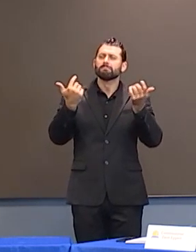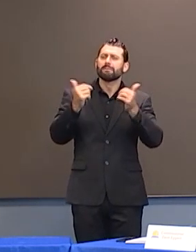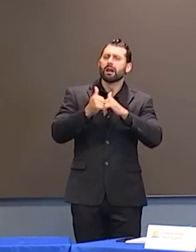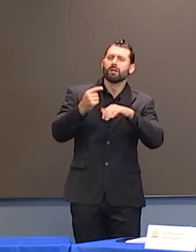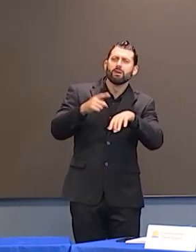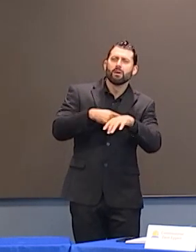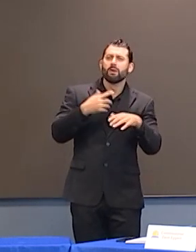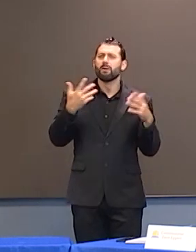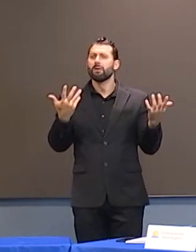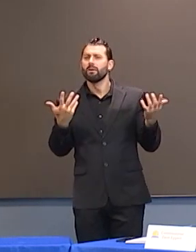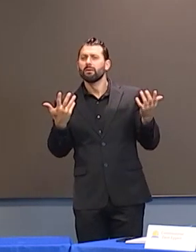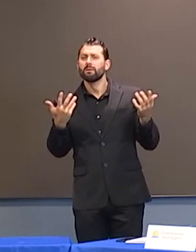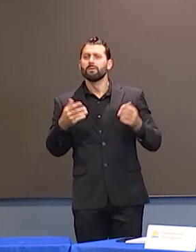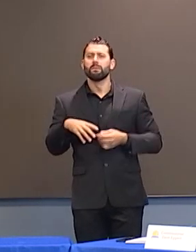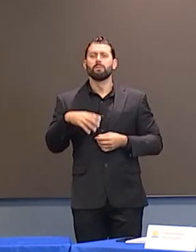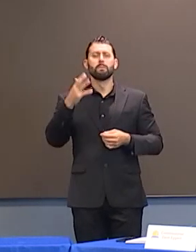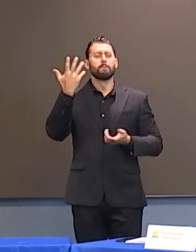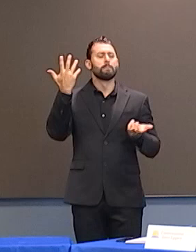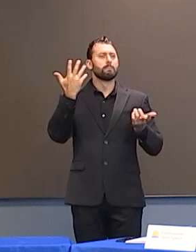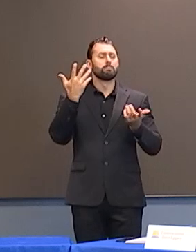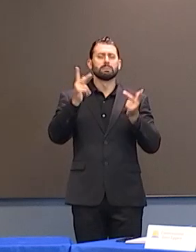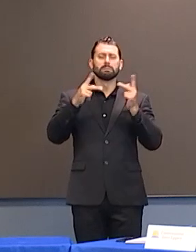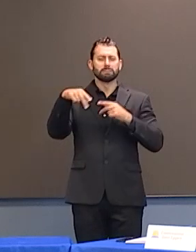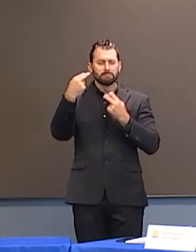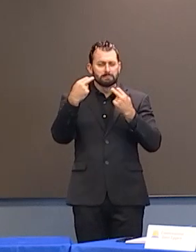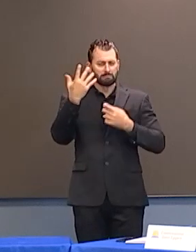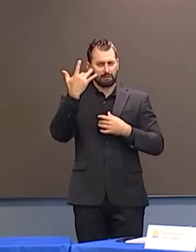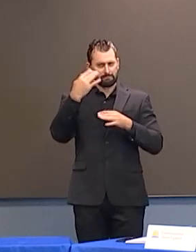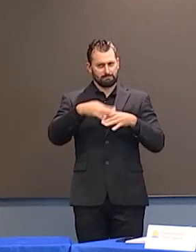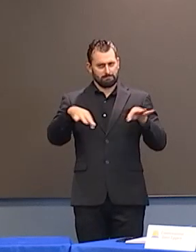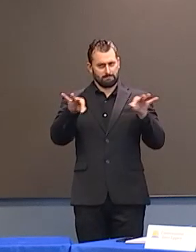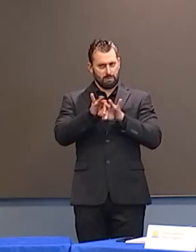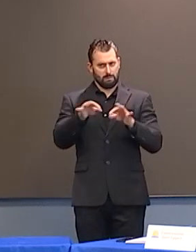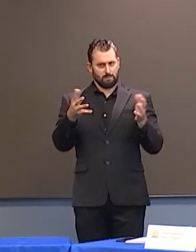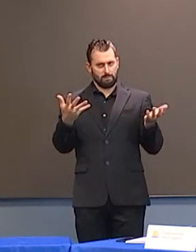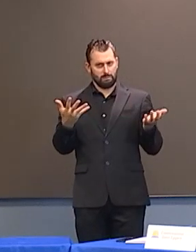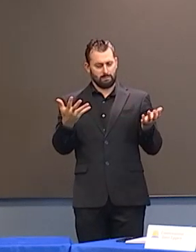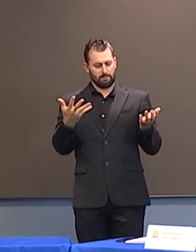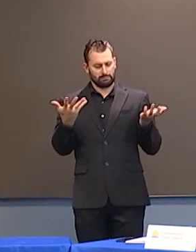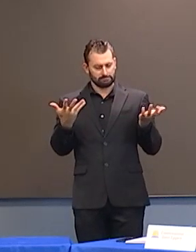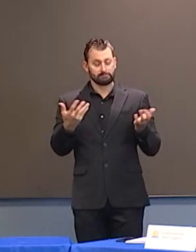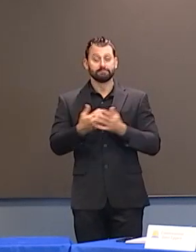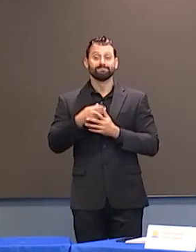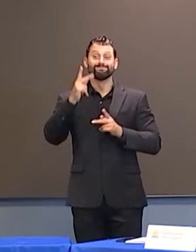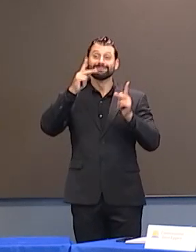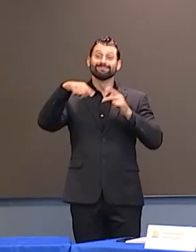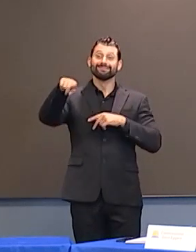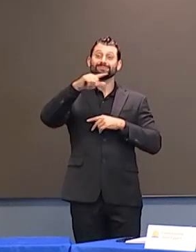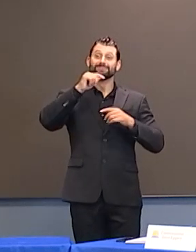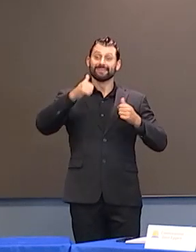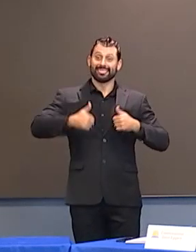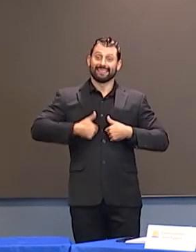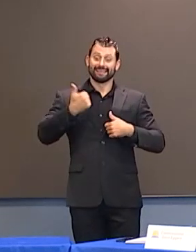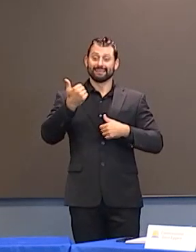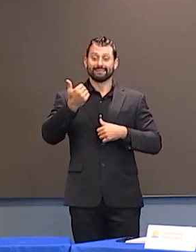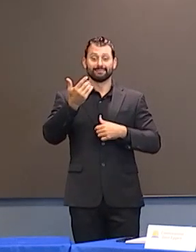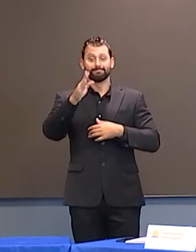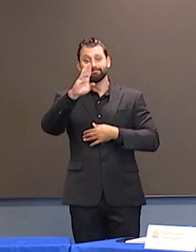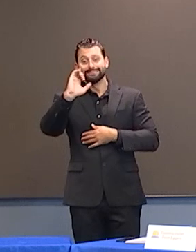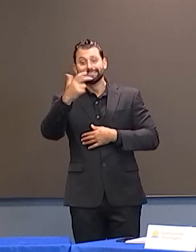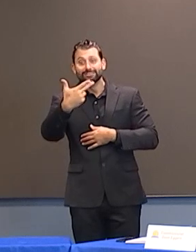point. Because, especially people who live on the beach and in low-lying areas, mobile homes, it's going to take